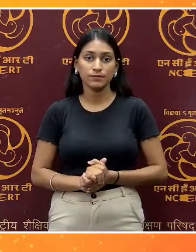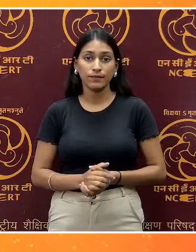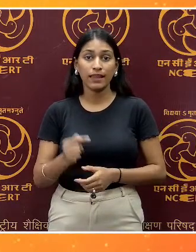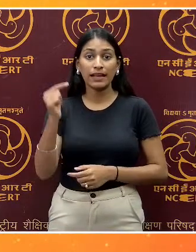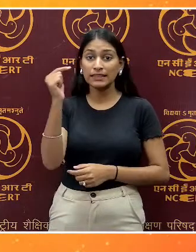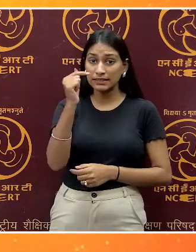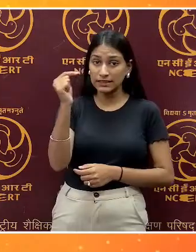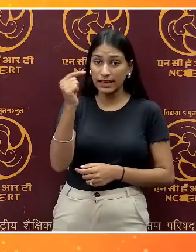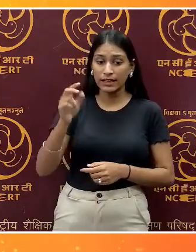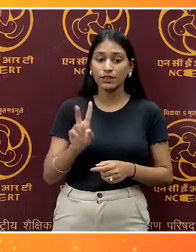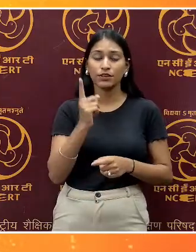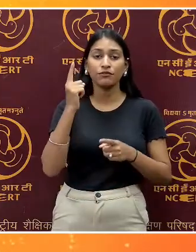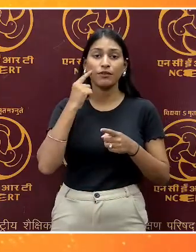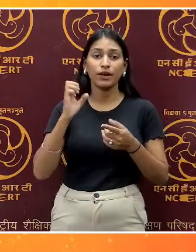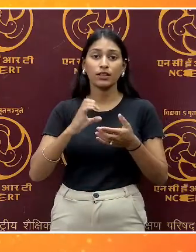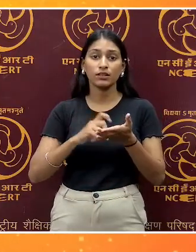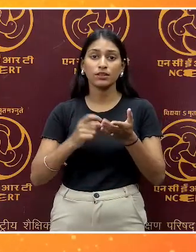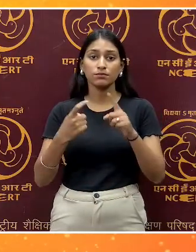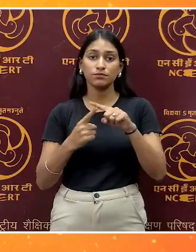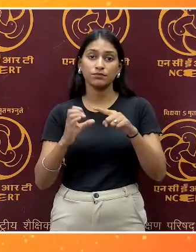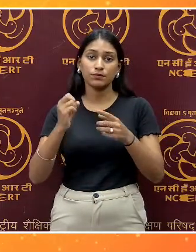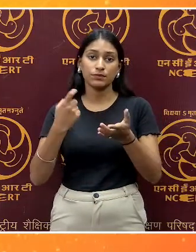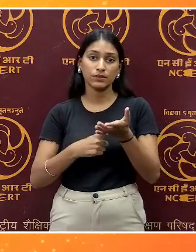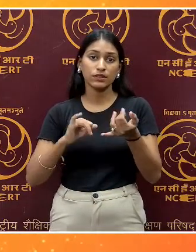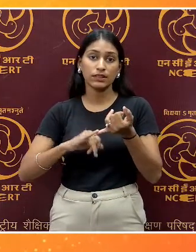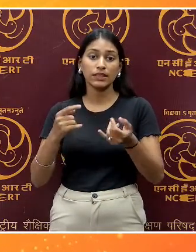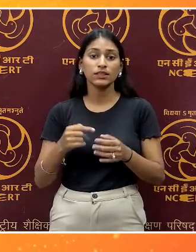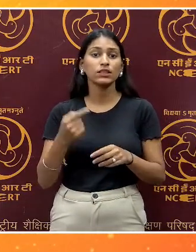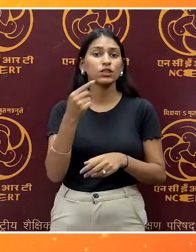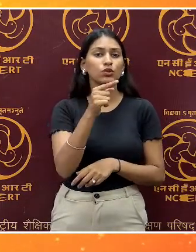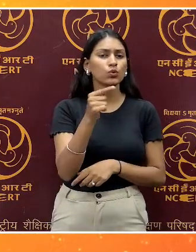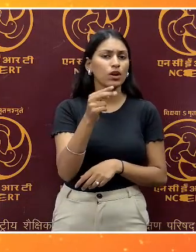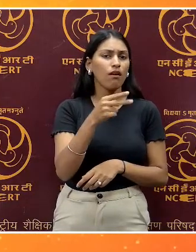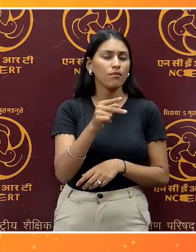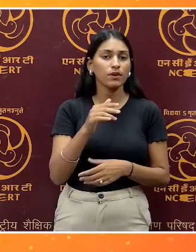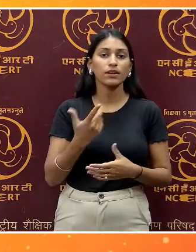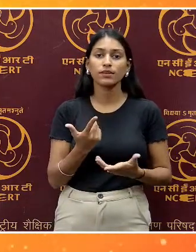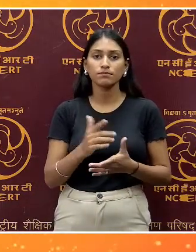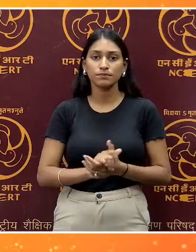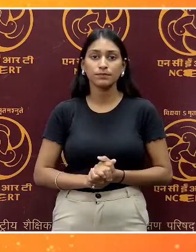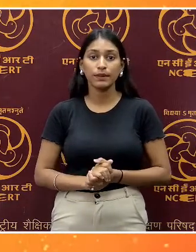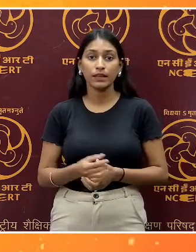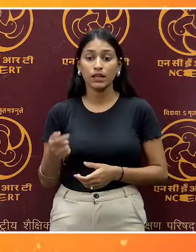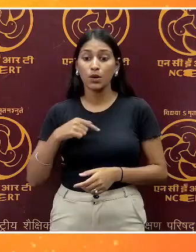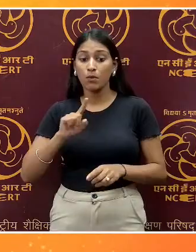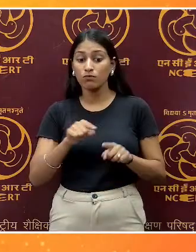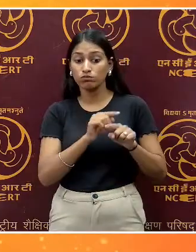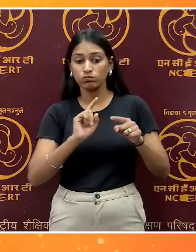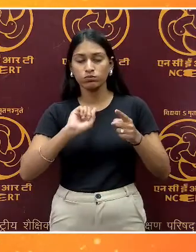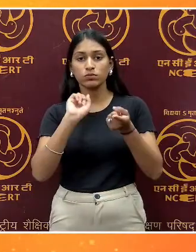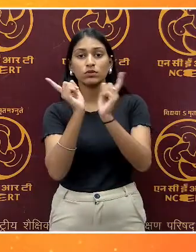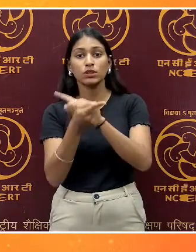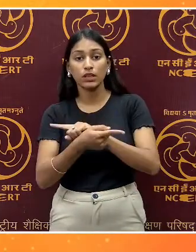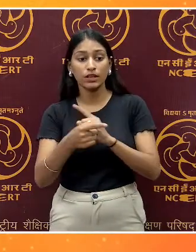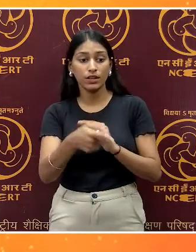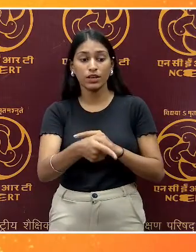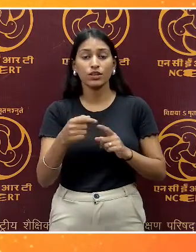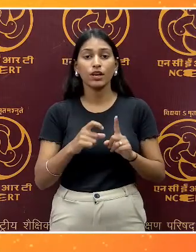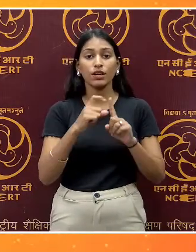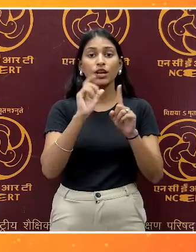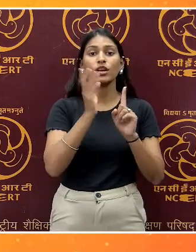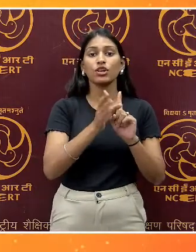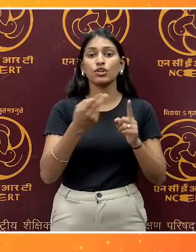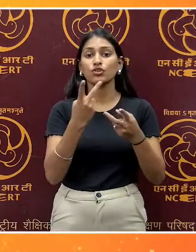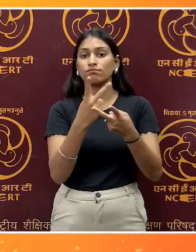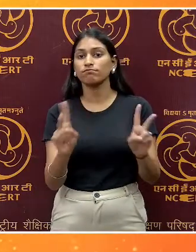Negative of a vector B is equal to vector B, but in opposite direction. Here you can